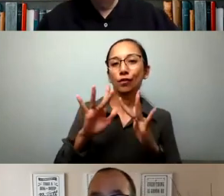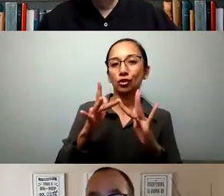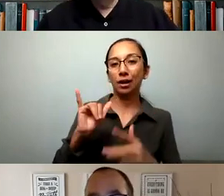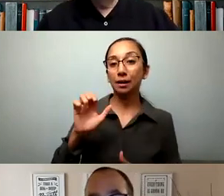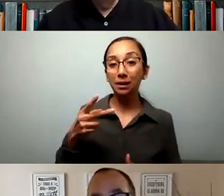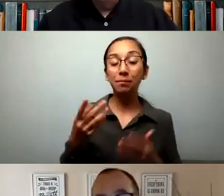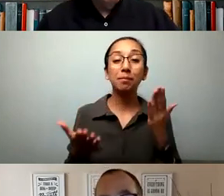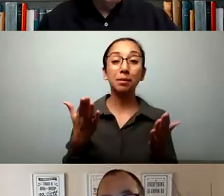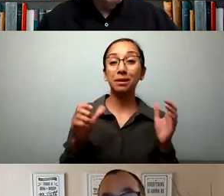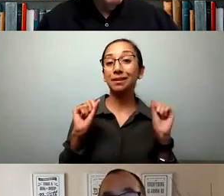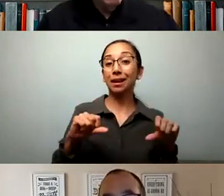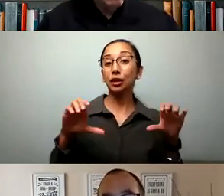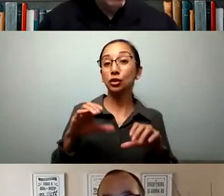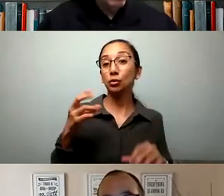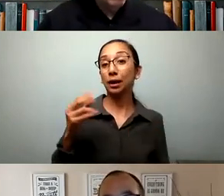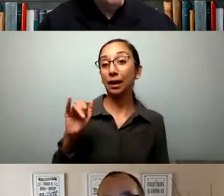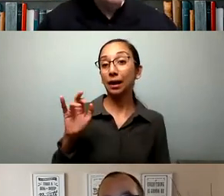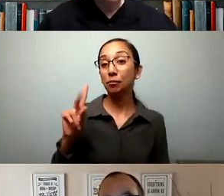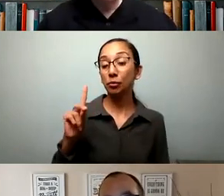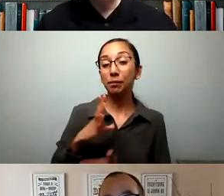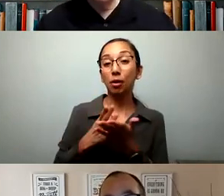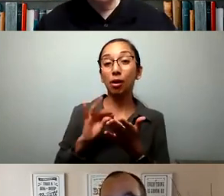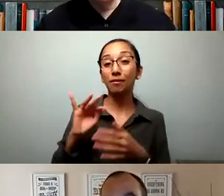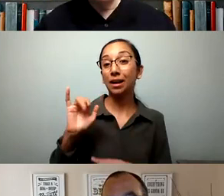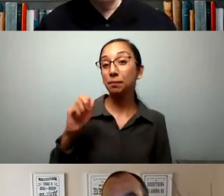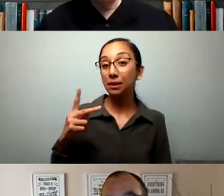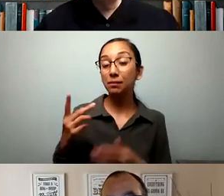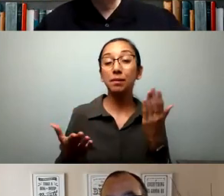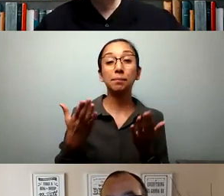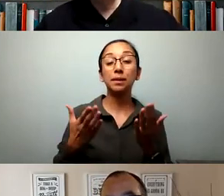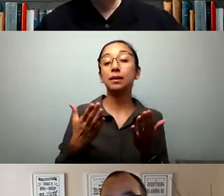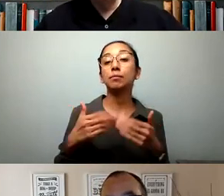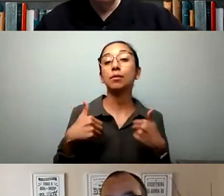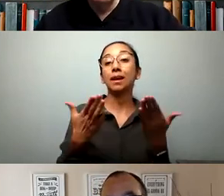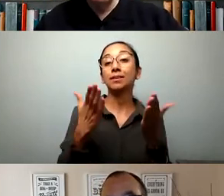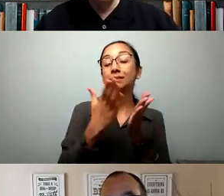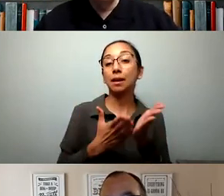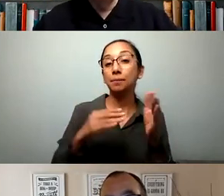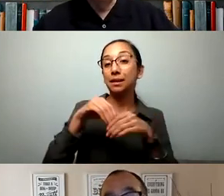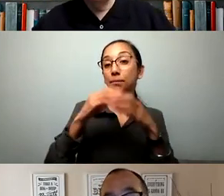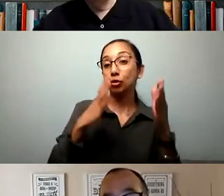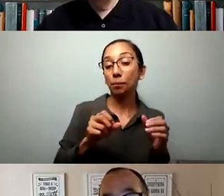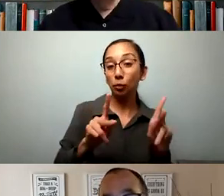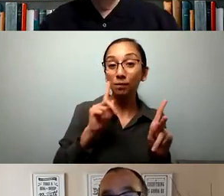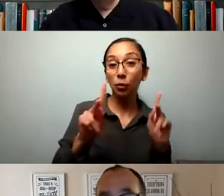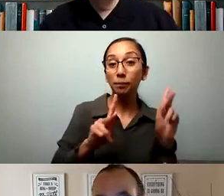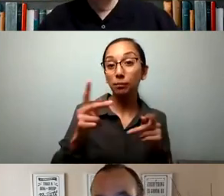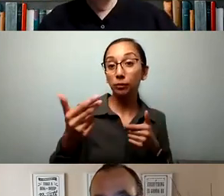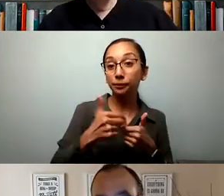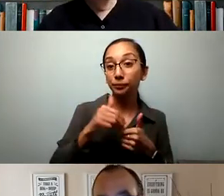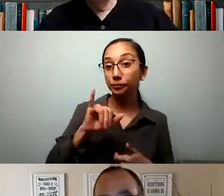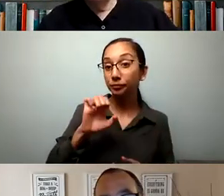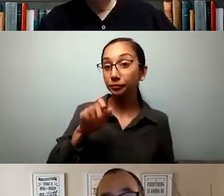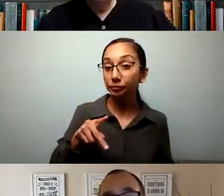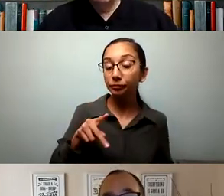hybrid version of IEPs too, meaning that to provide some in-person opportunities for people to attend IEPs, obviously as